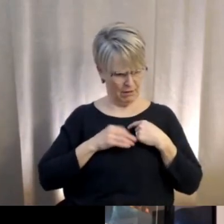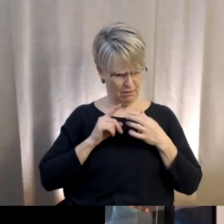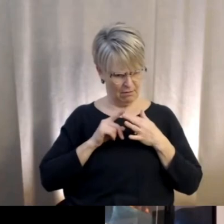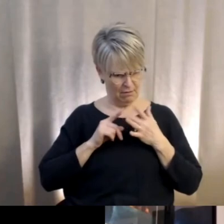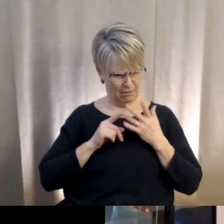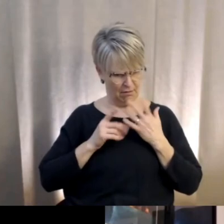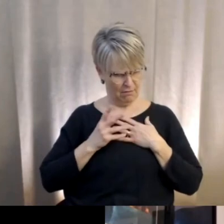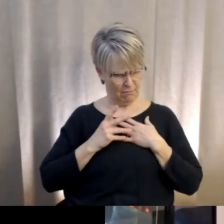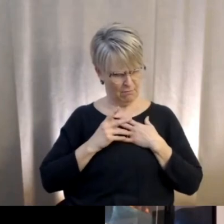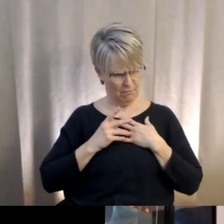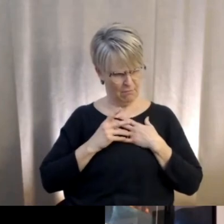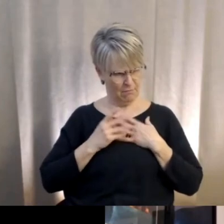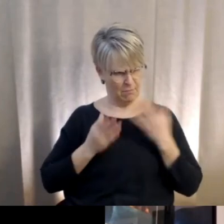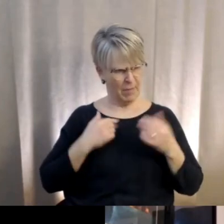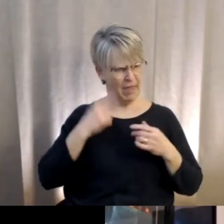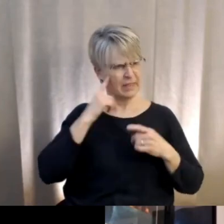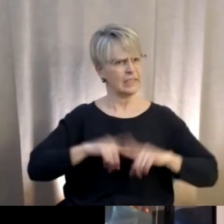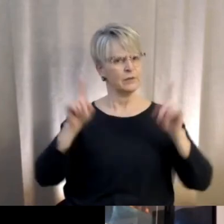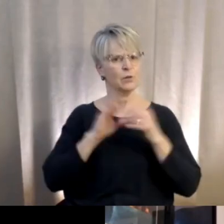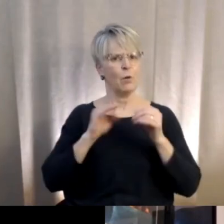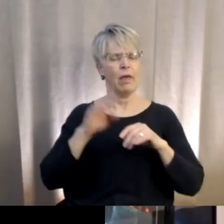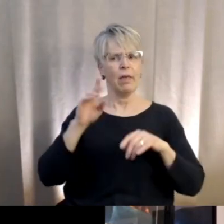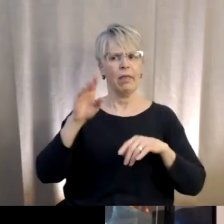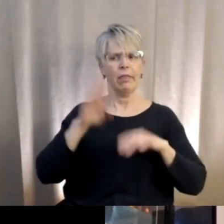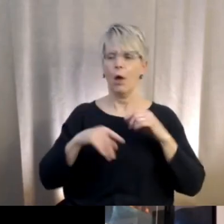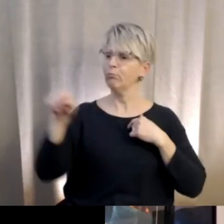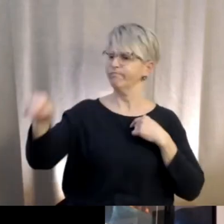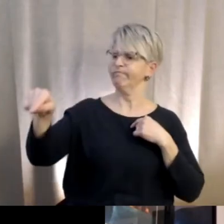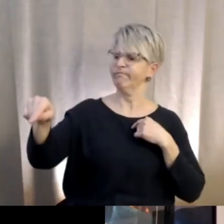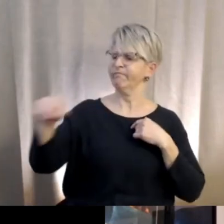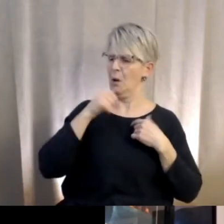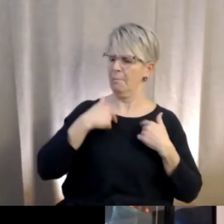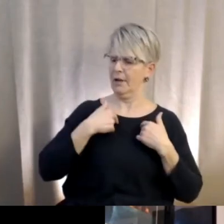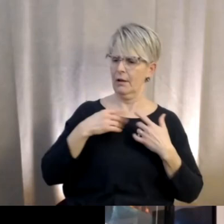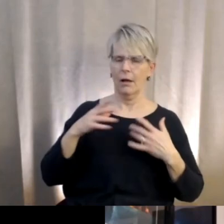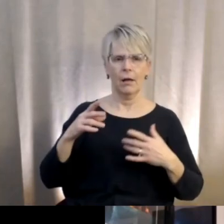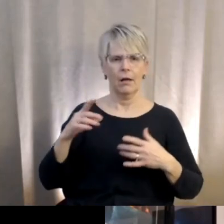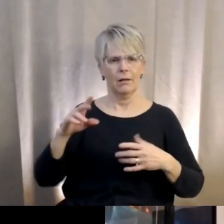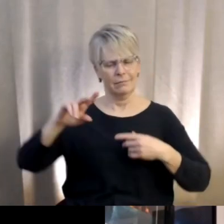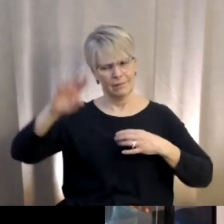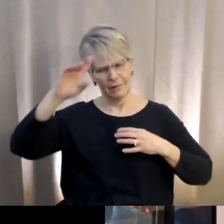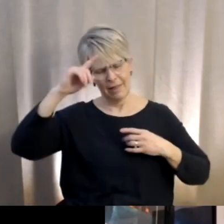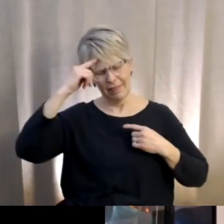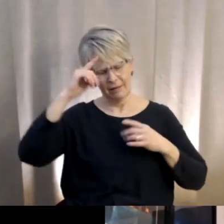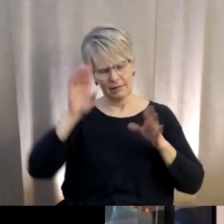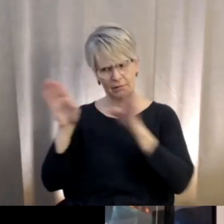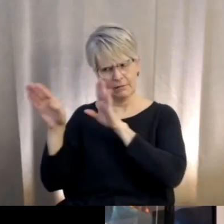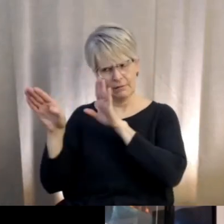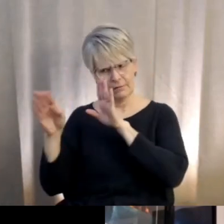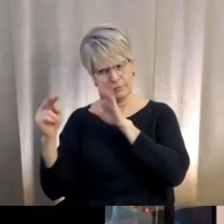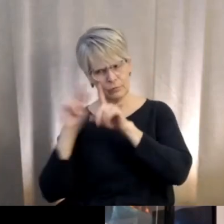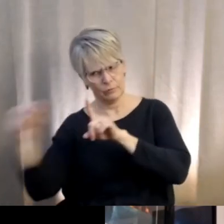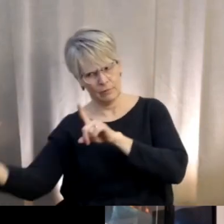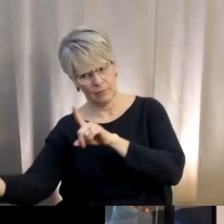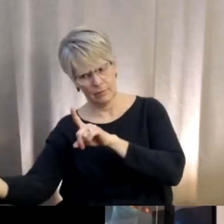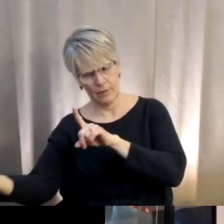same capacity of like, oh, my fear of the unknown, I'm not really sure. And it's just a reframe that I think totally changes from like, oh